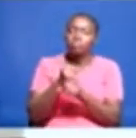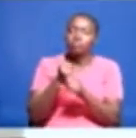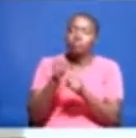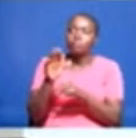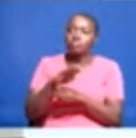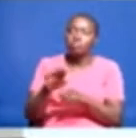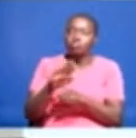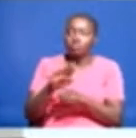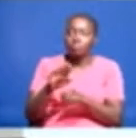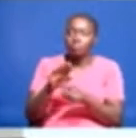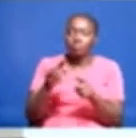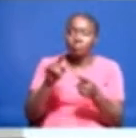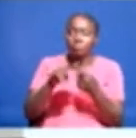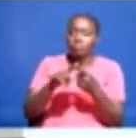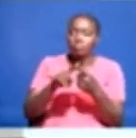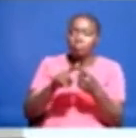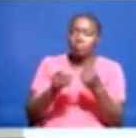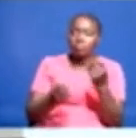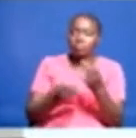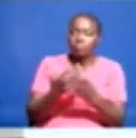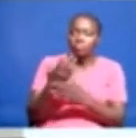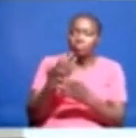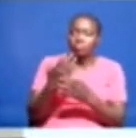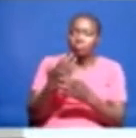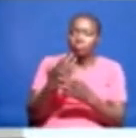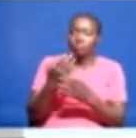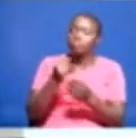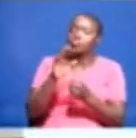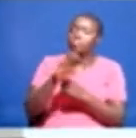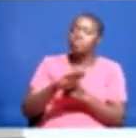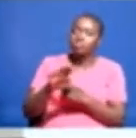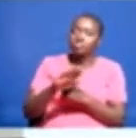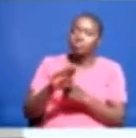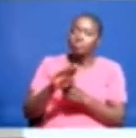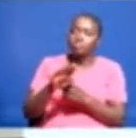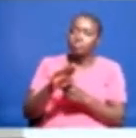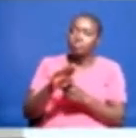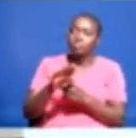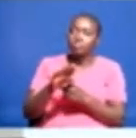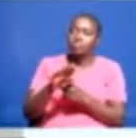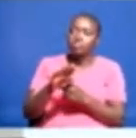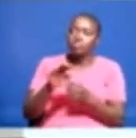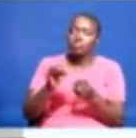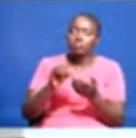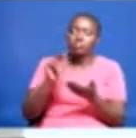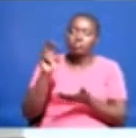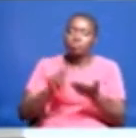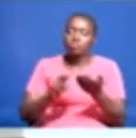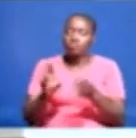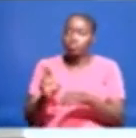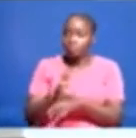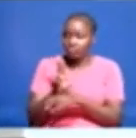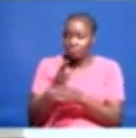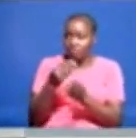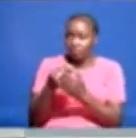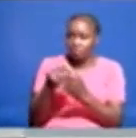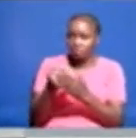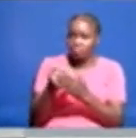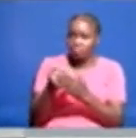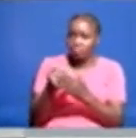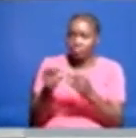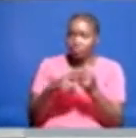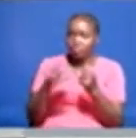areas. We have also seen a reduction in overall cost as we continue to manage our expenses. That reduction was by